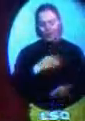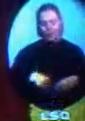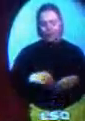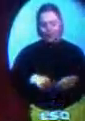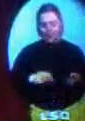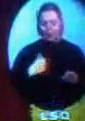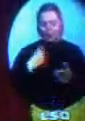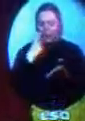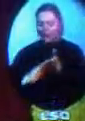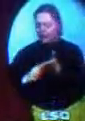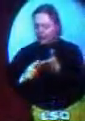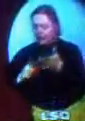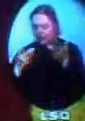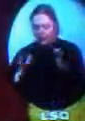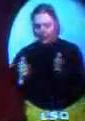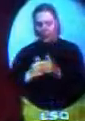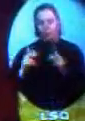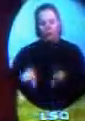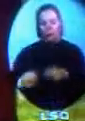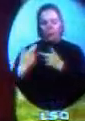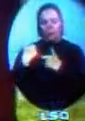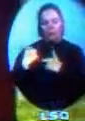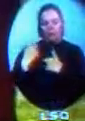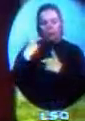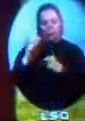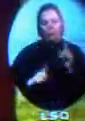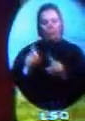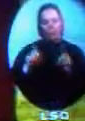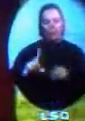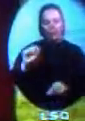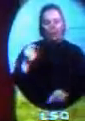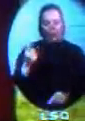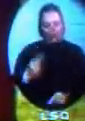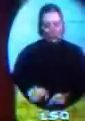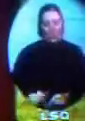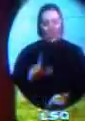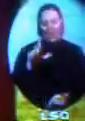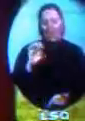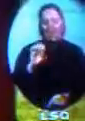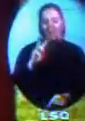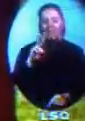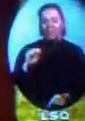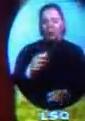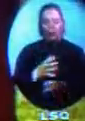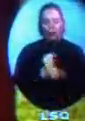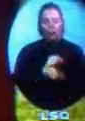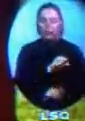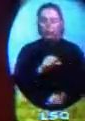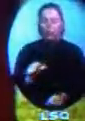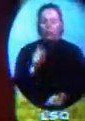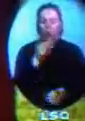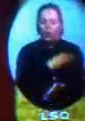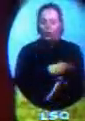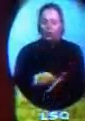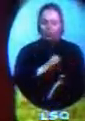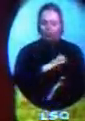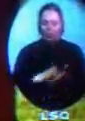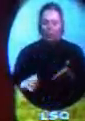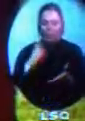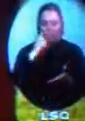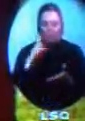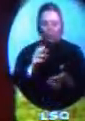Contrary to what the Minister has claimed, and after checking with those in charge of the 2011 festivities, Lévis will